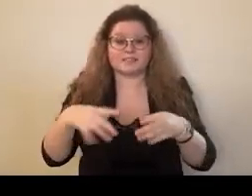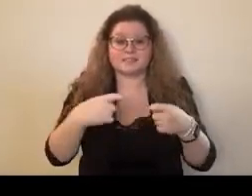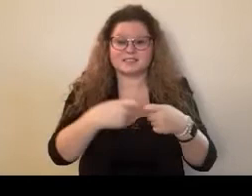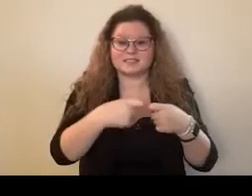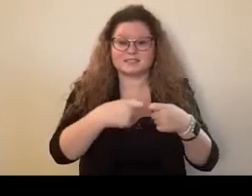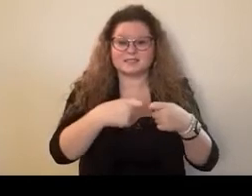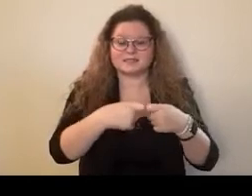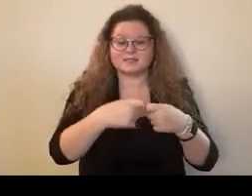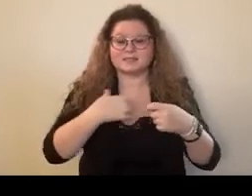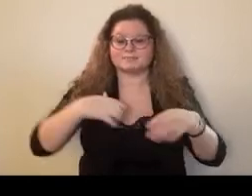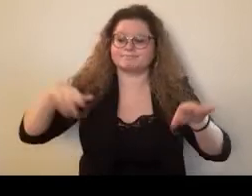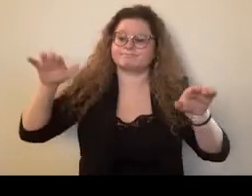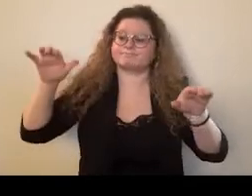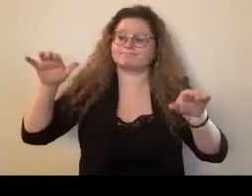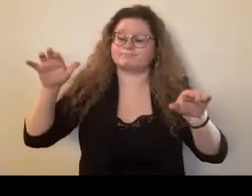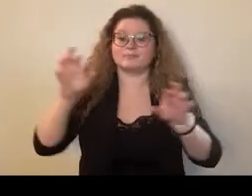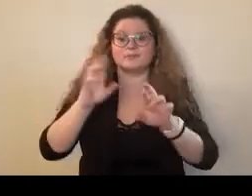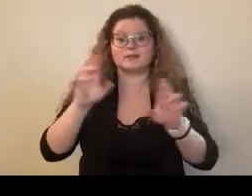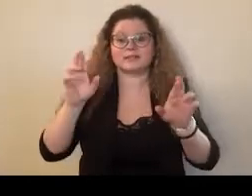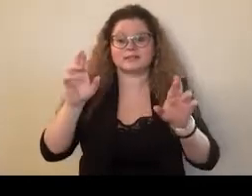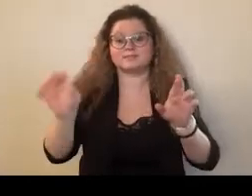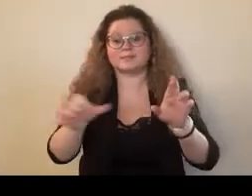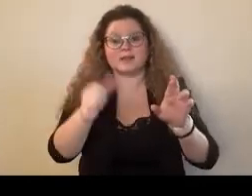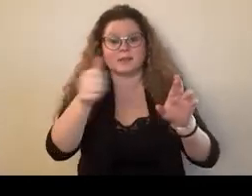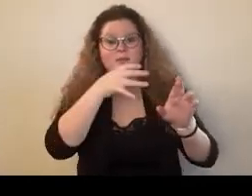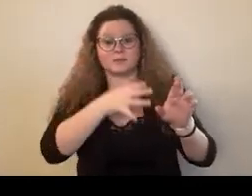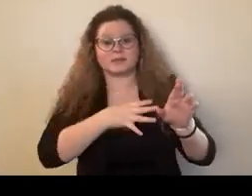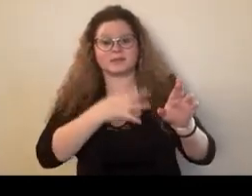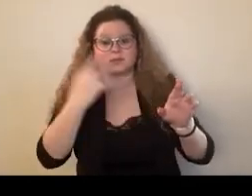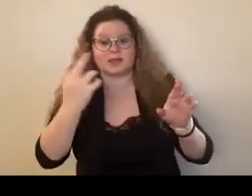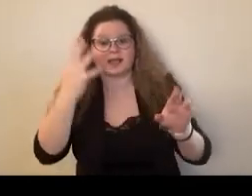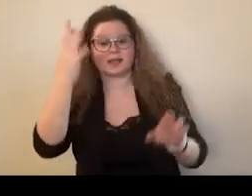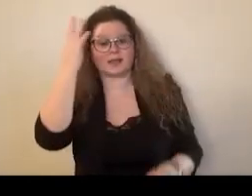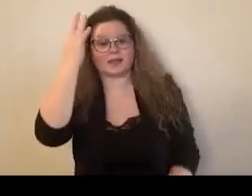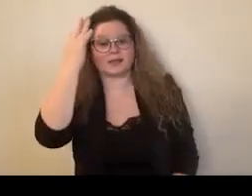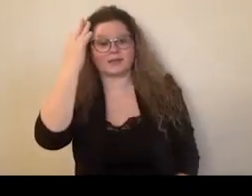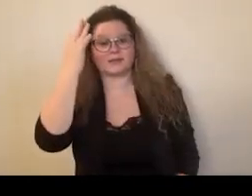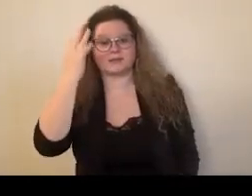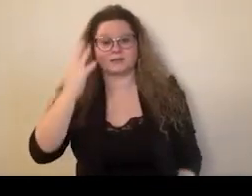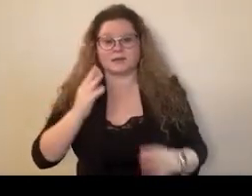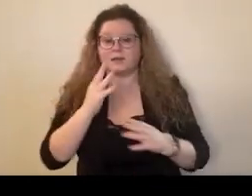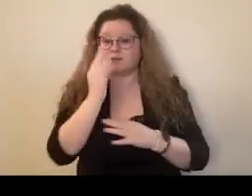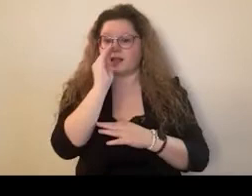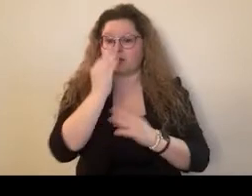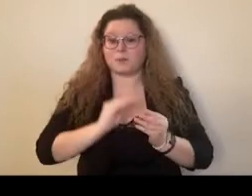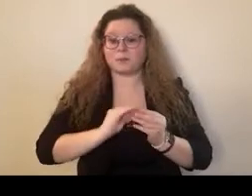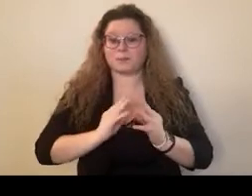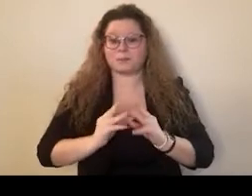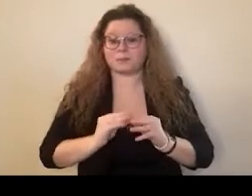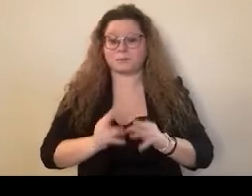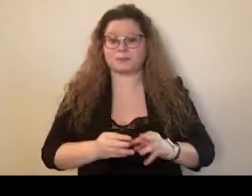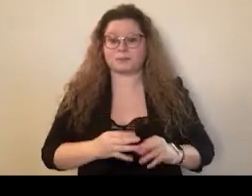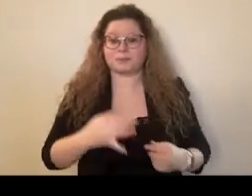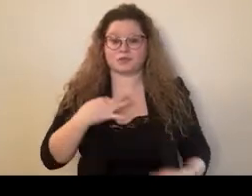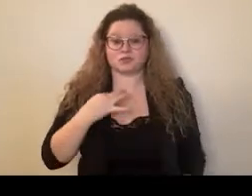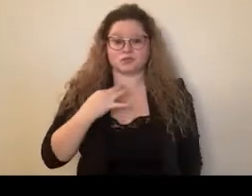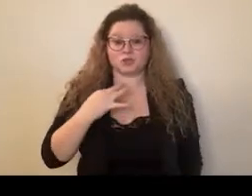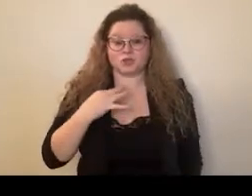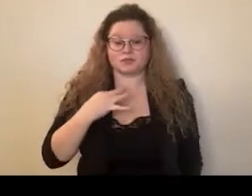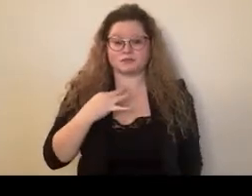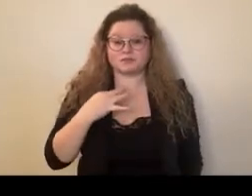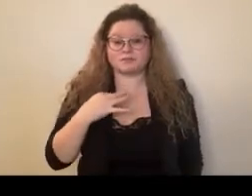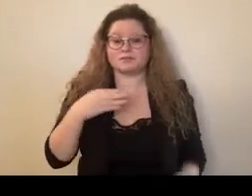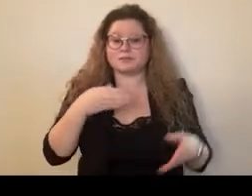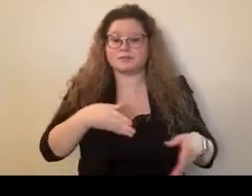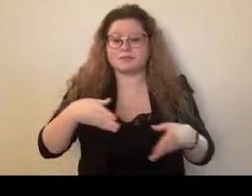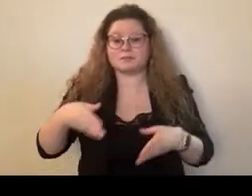in a waltz position with another lady with grey hair, a flowery top, light blue trousers and Birk